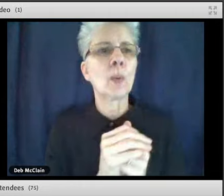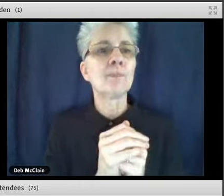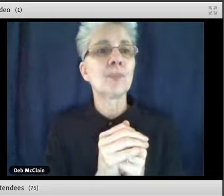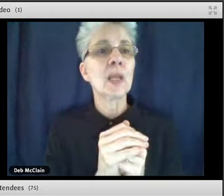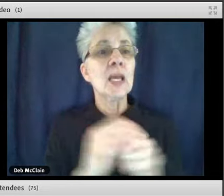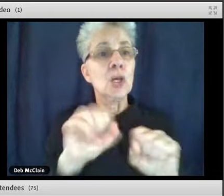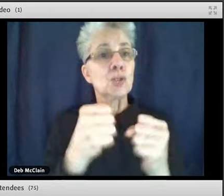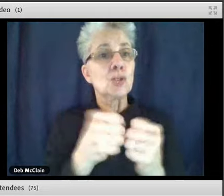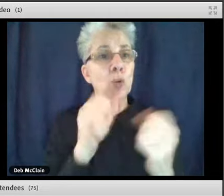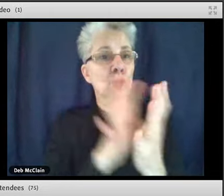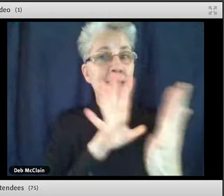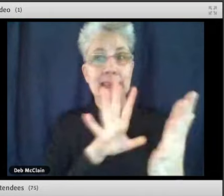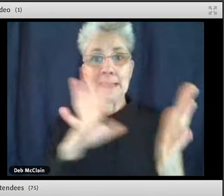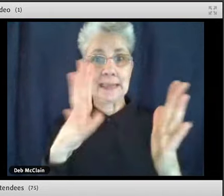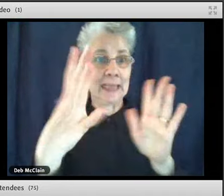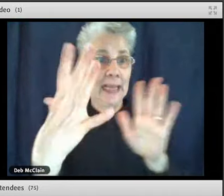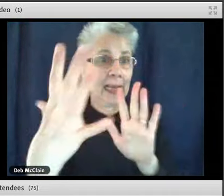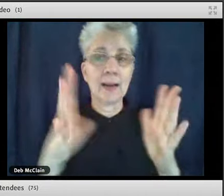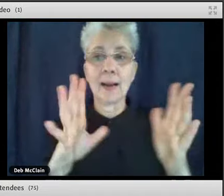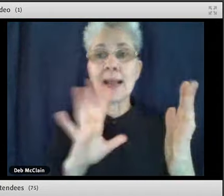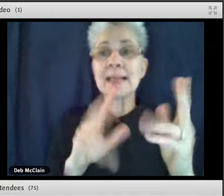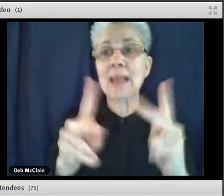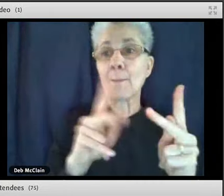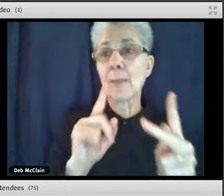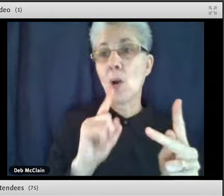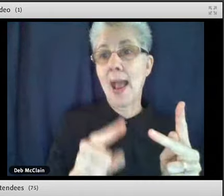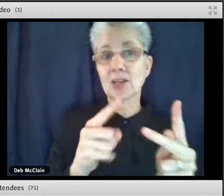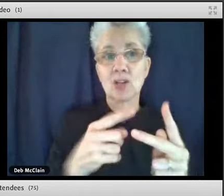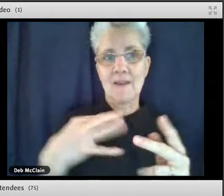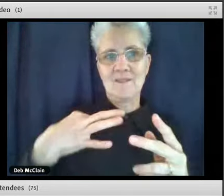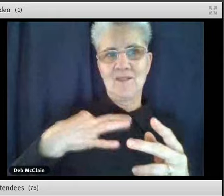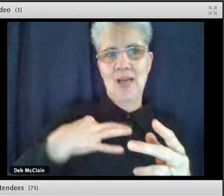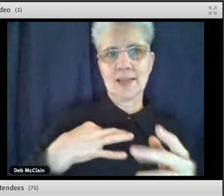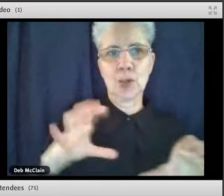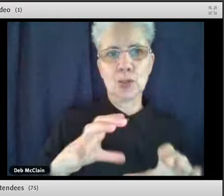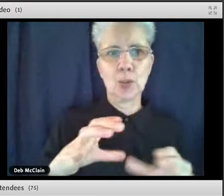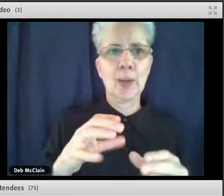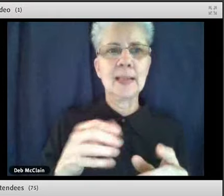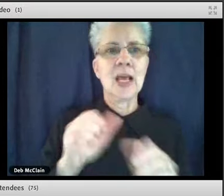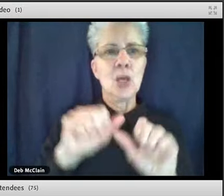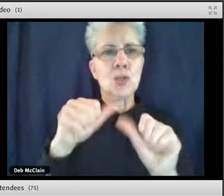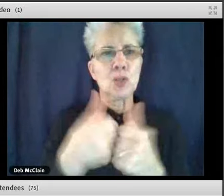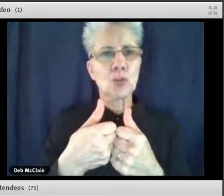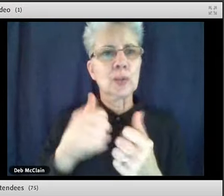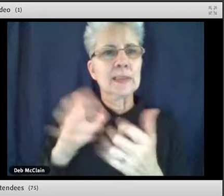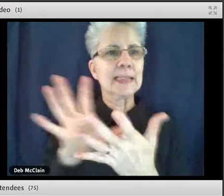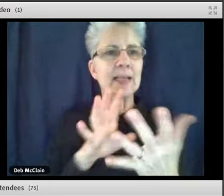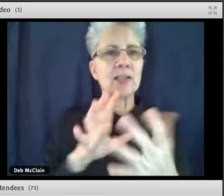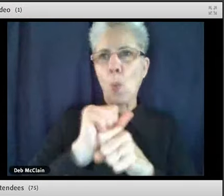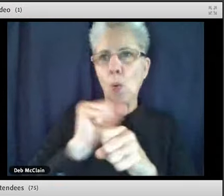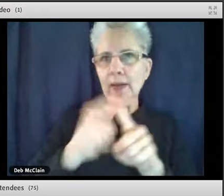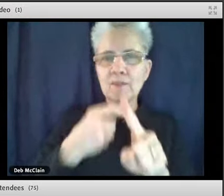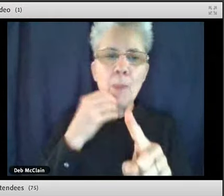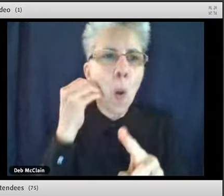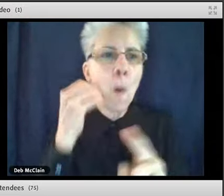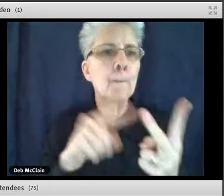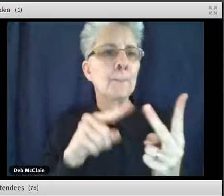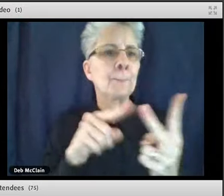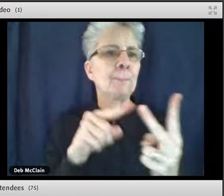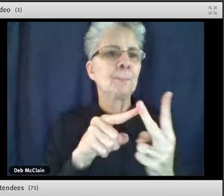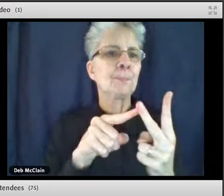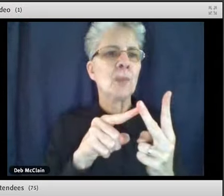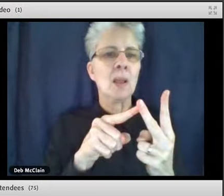social distancing, and some people are actually voluntarily doing social distancing. They're, teleworking from home. Um,